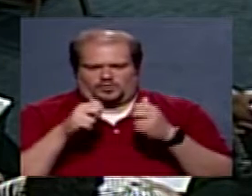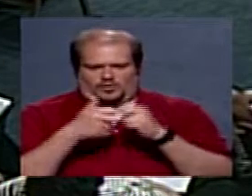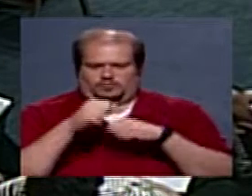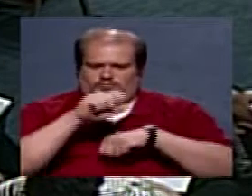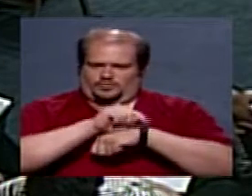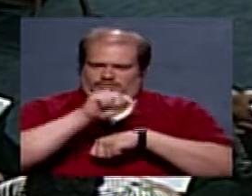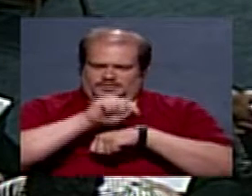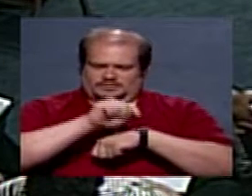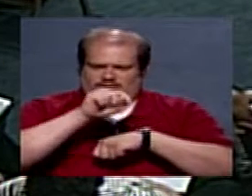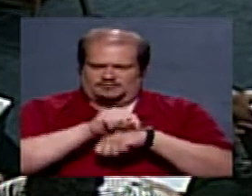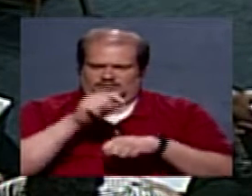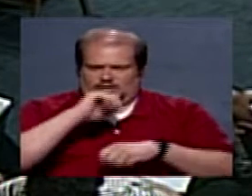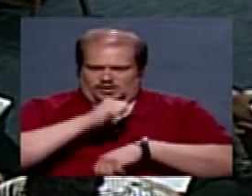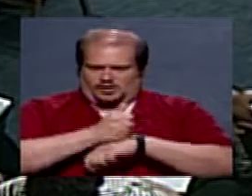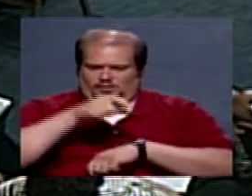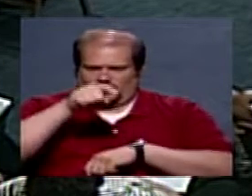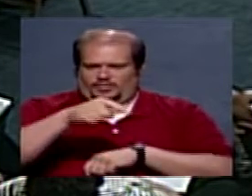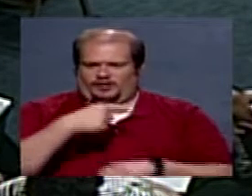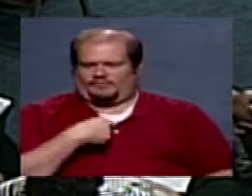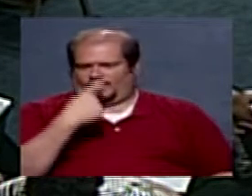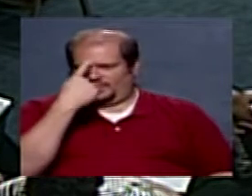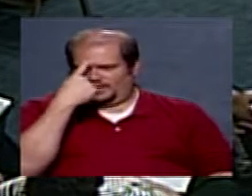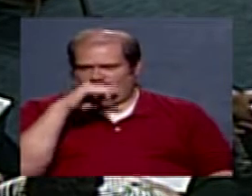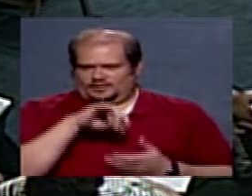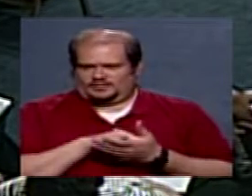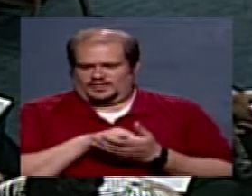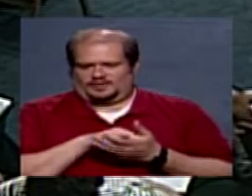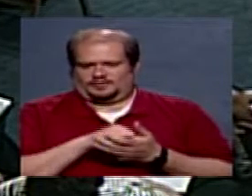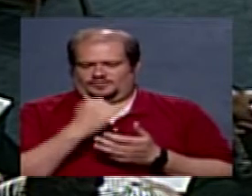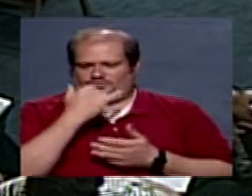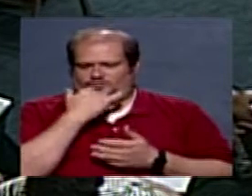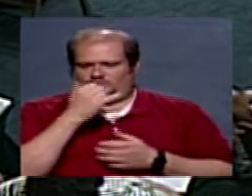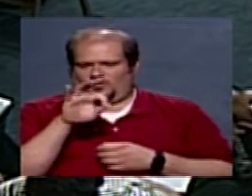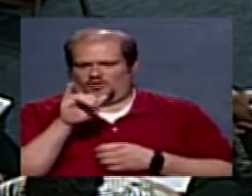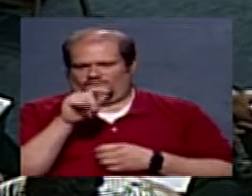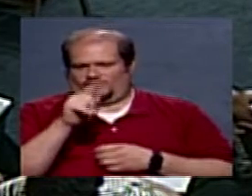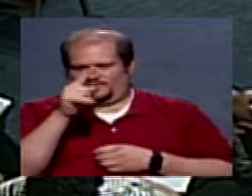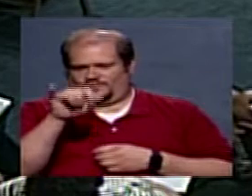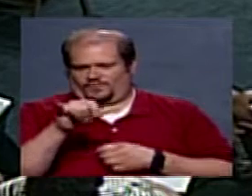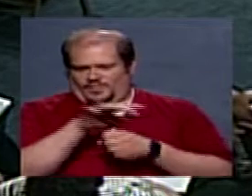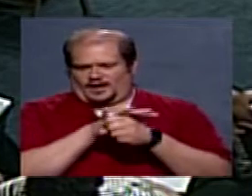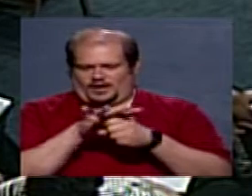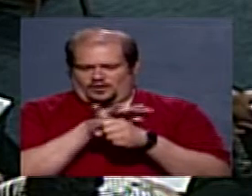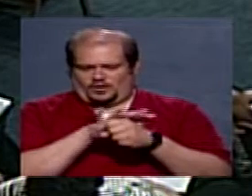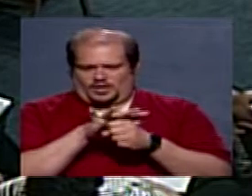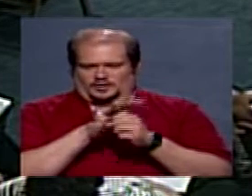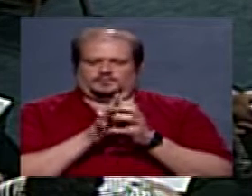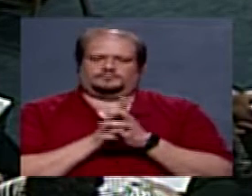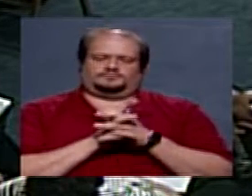temple going in. I just think that's the wrong fit for that neighborhood.